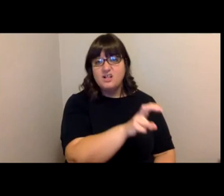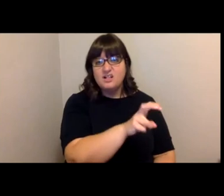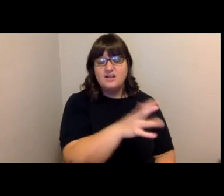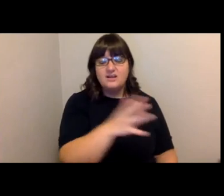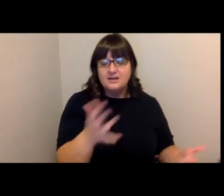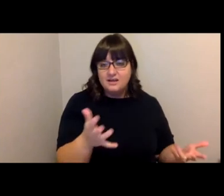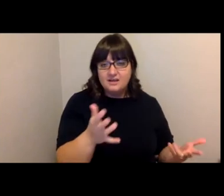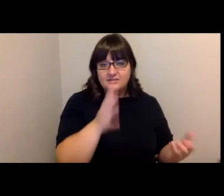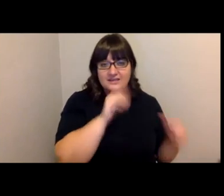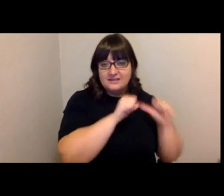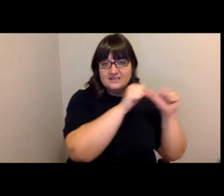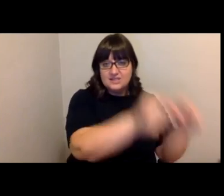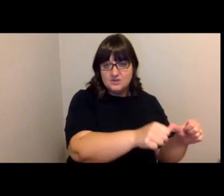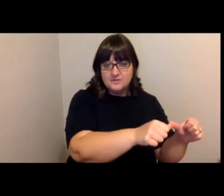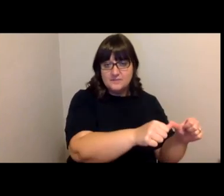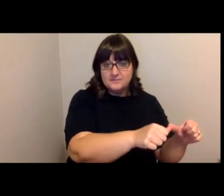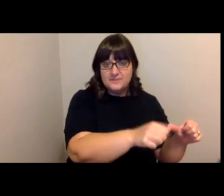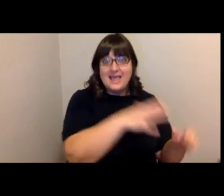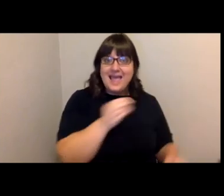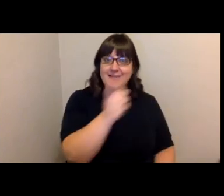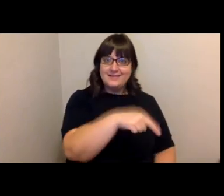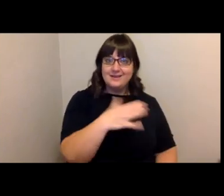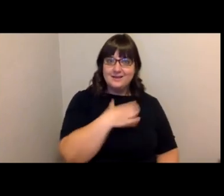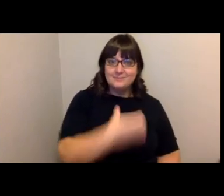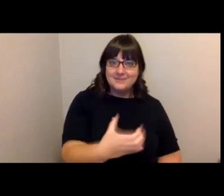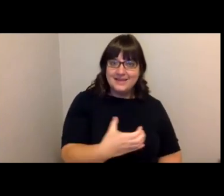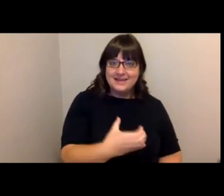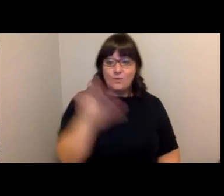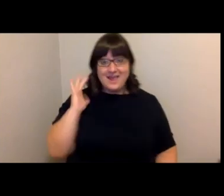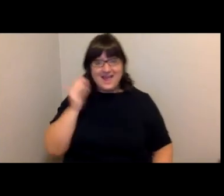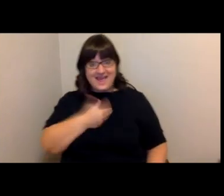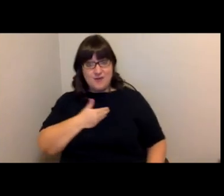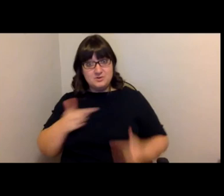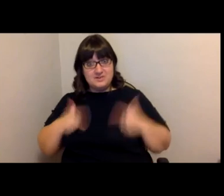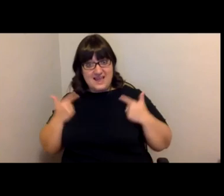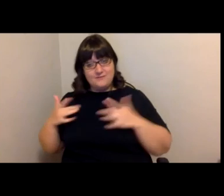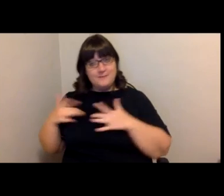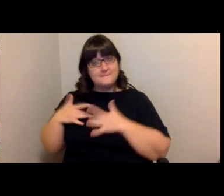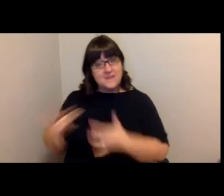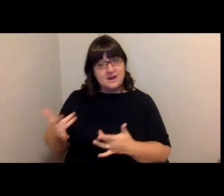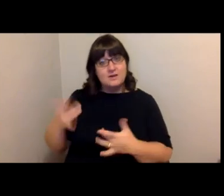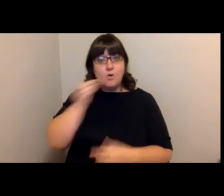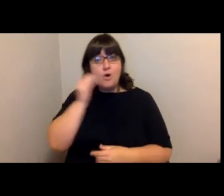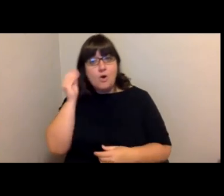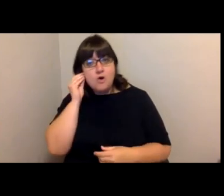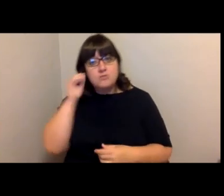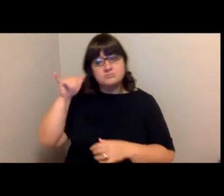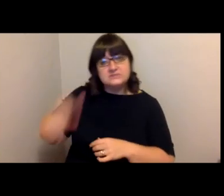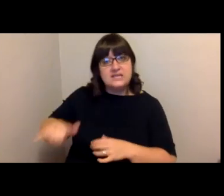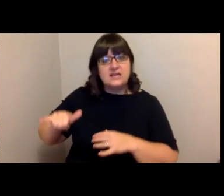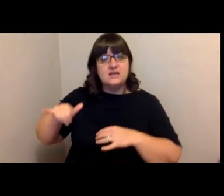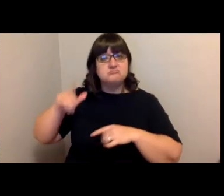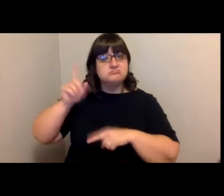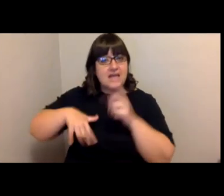and wailed about how lifestyles like ours at home, unable to see who we want or go where we